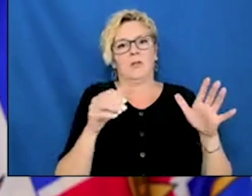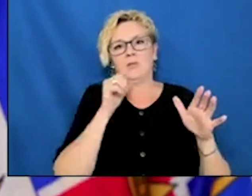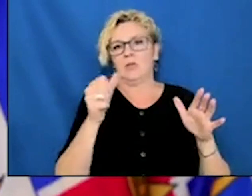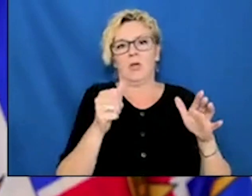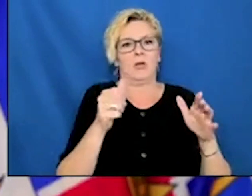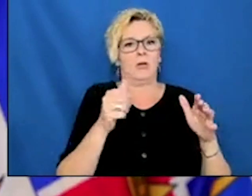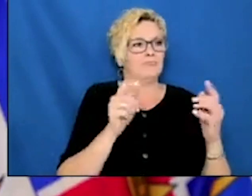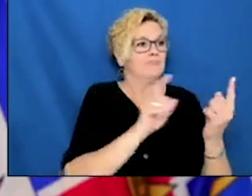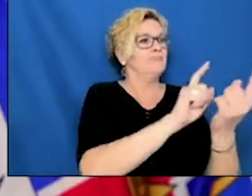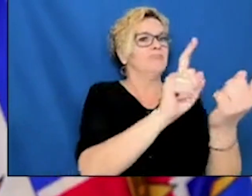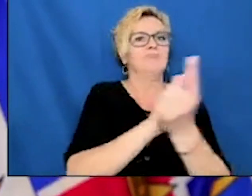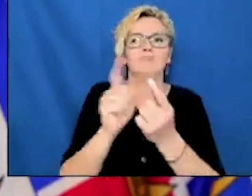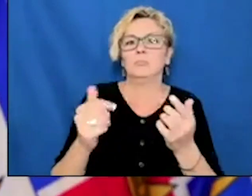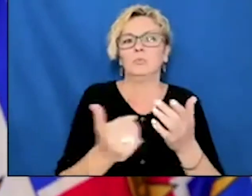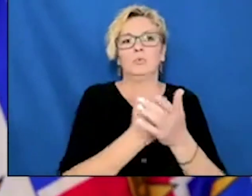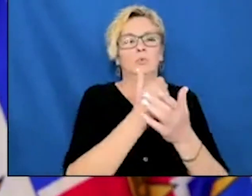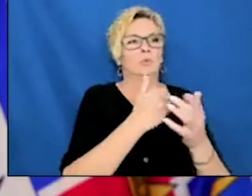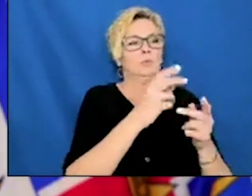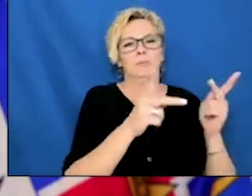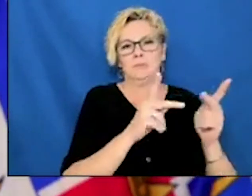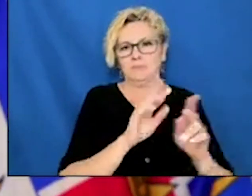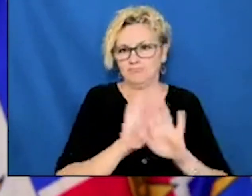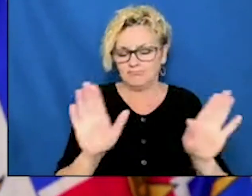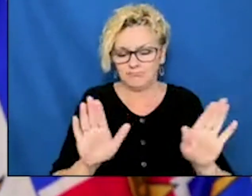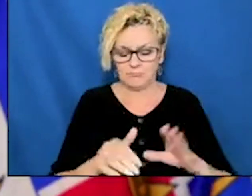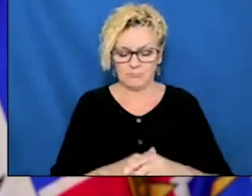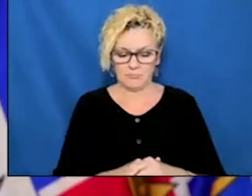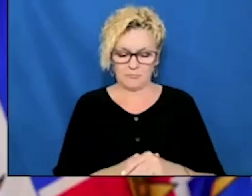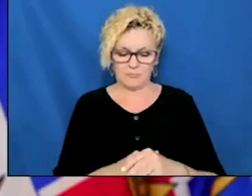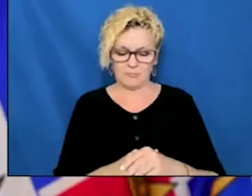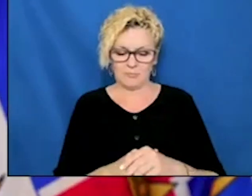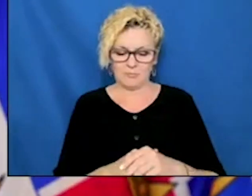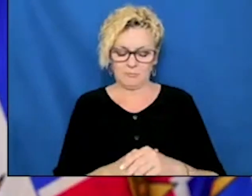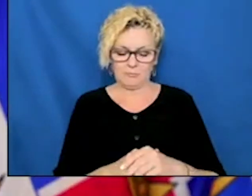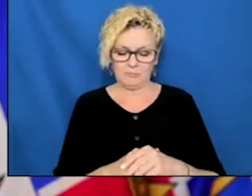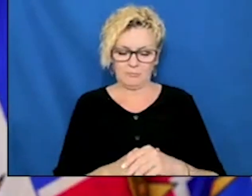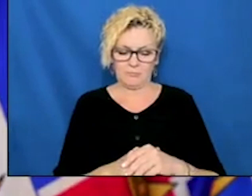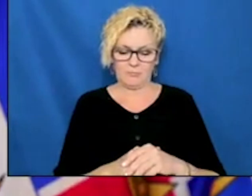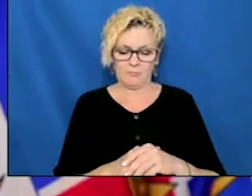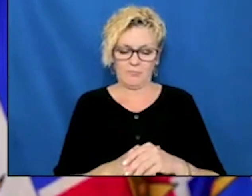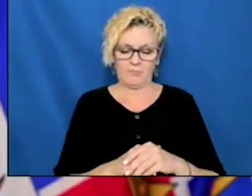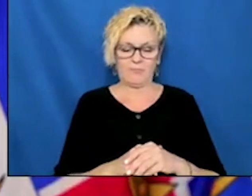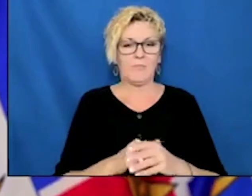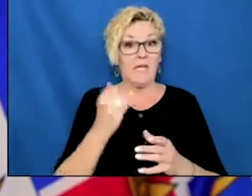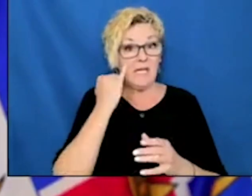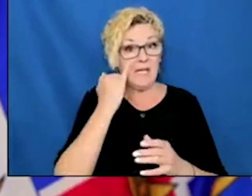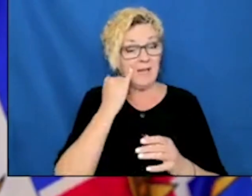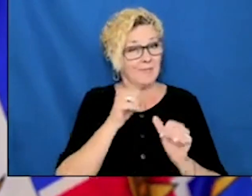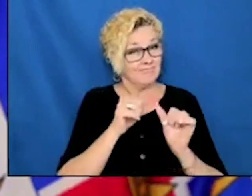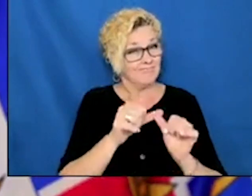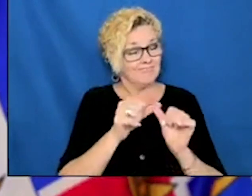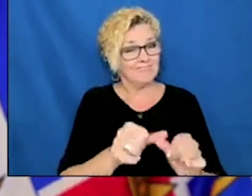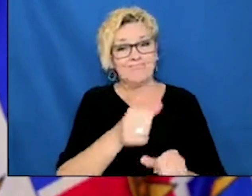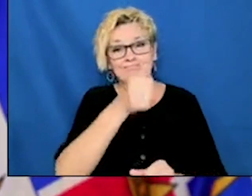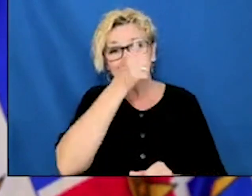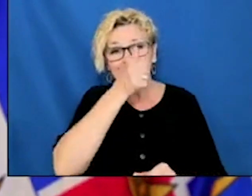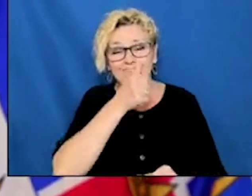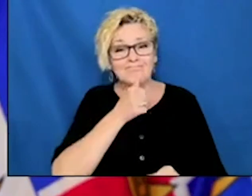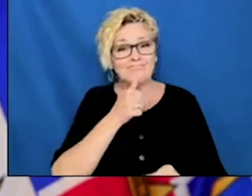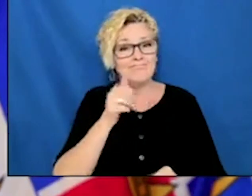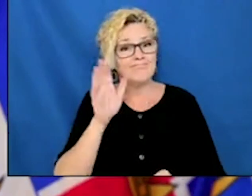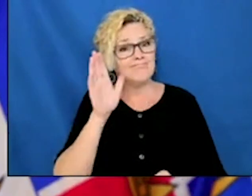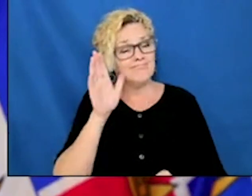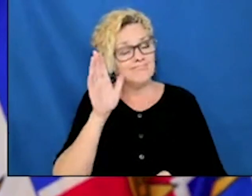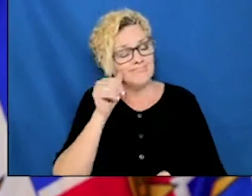immunity catches up after several weeks, we will be able to start thinking about our